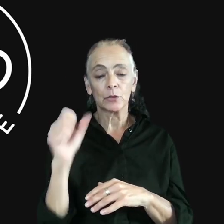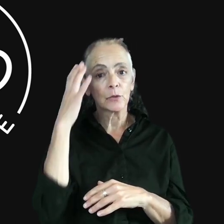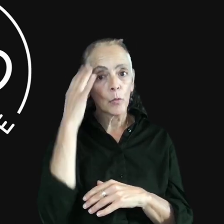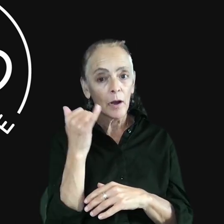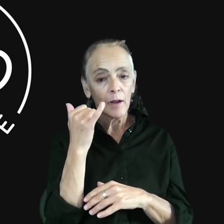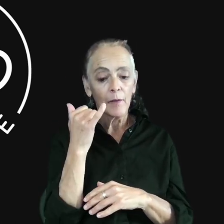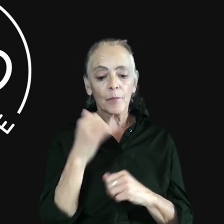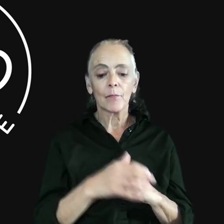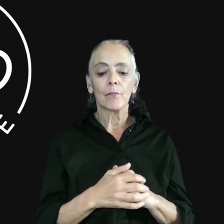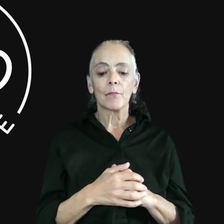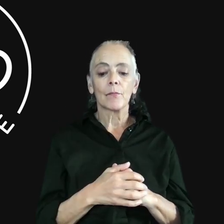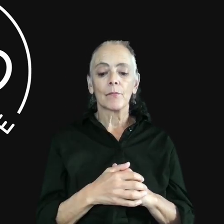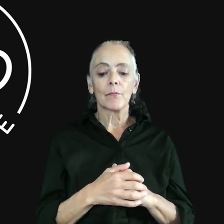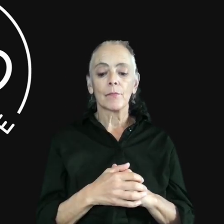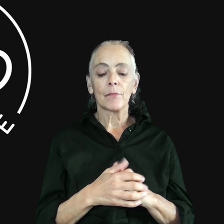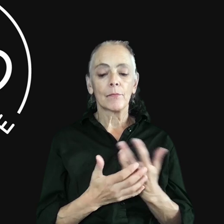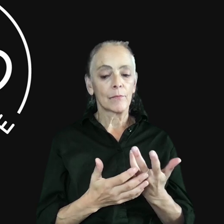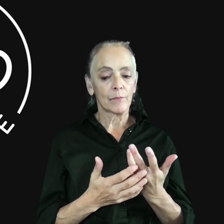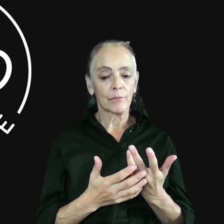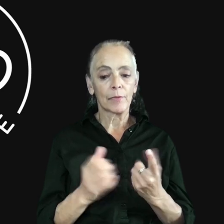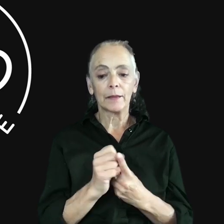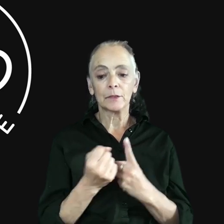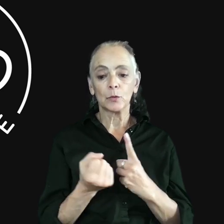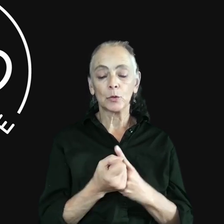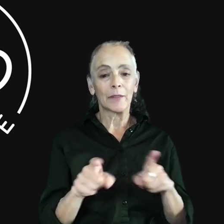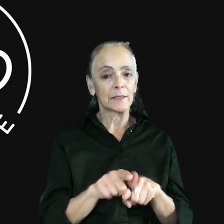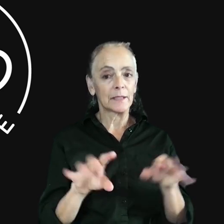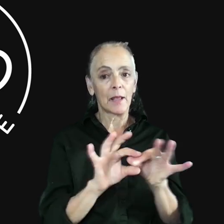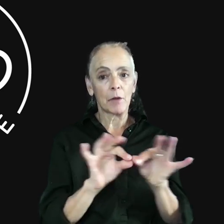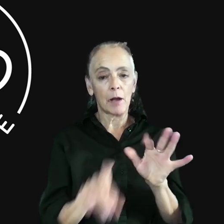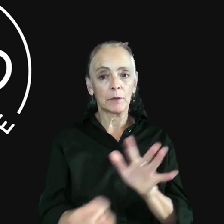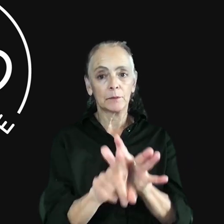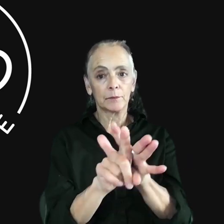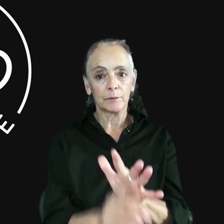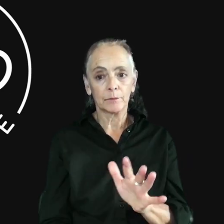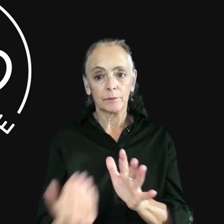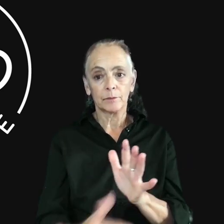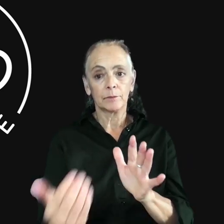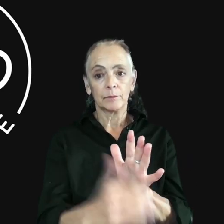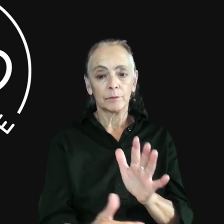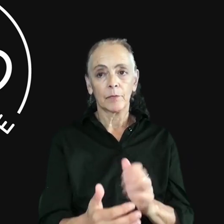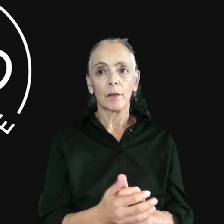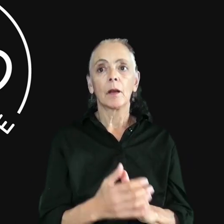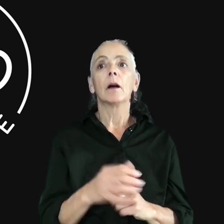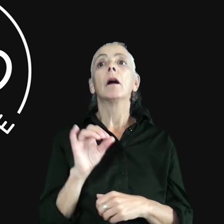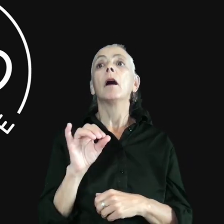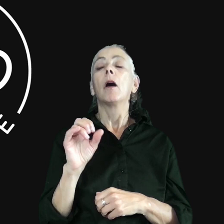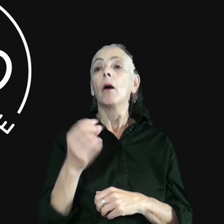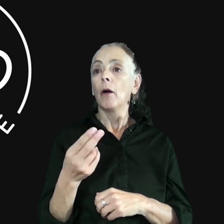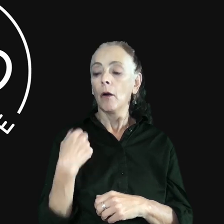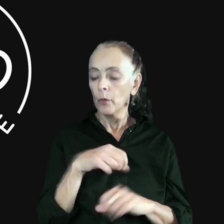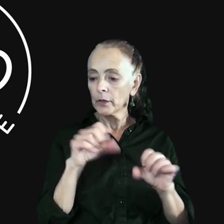in that situation where the same comments were popping up again and again and again and we said hey we could do something else you